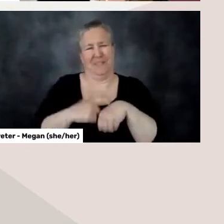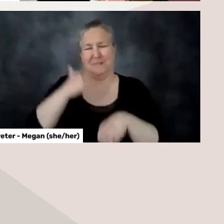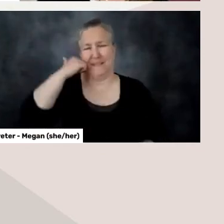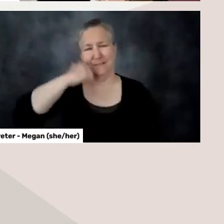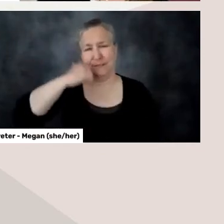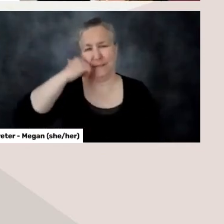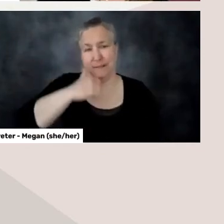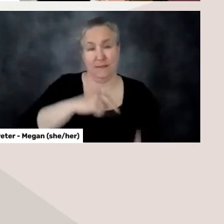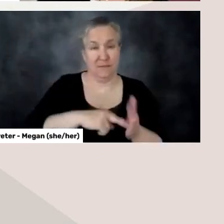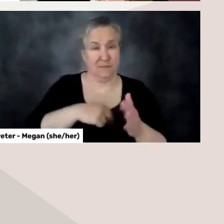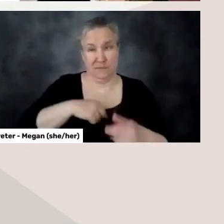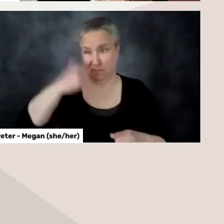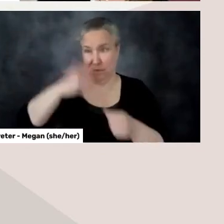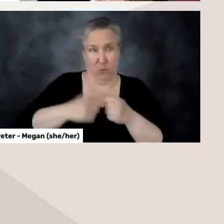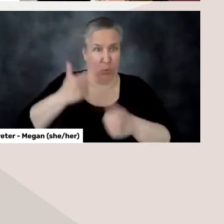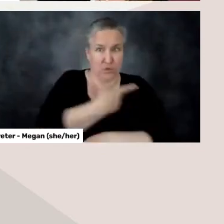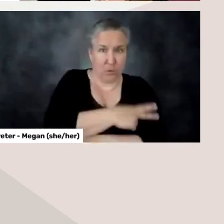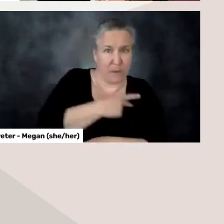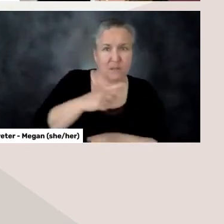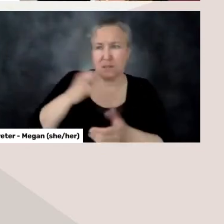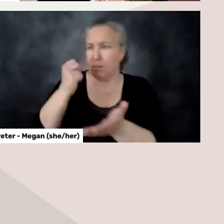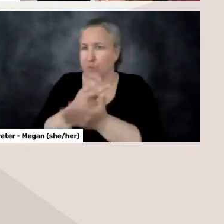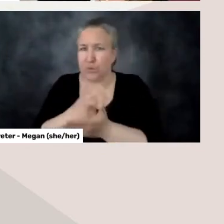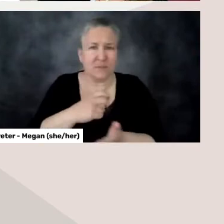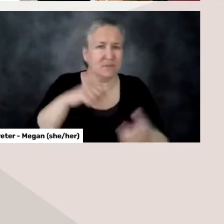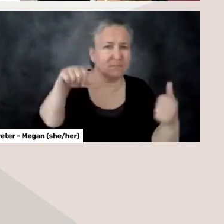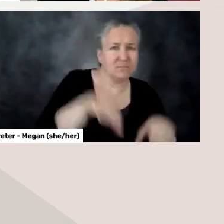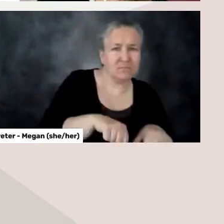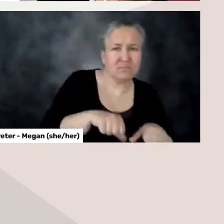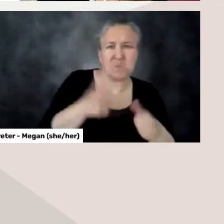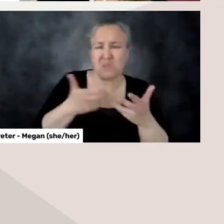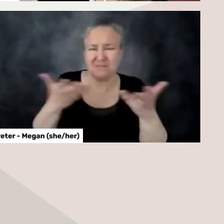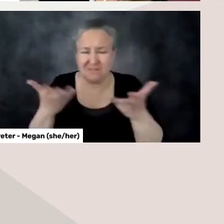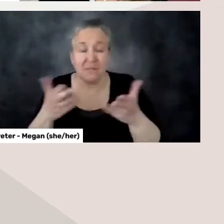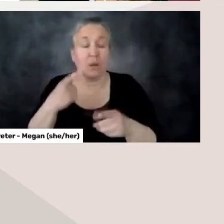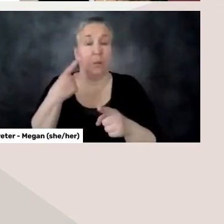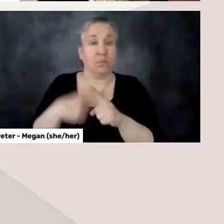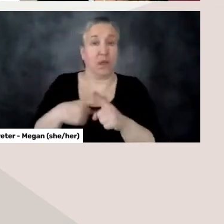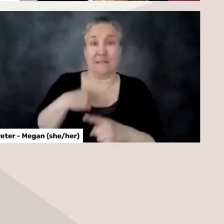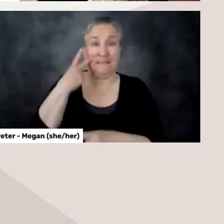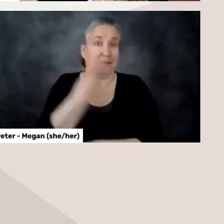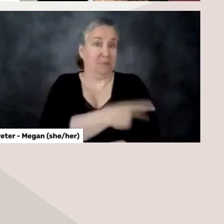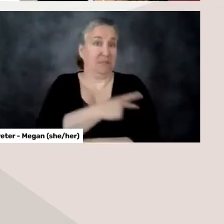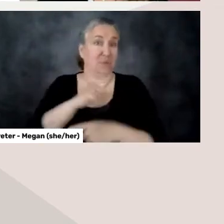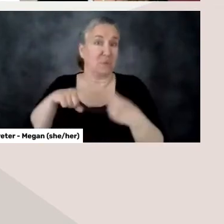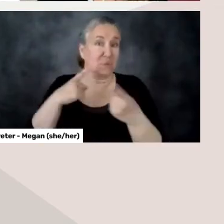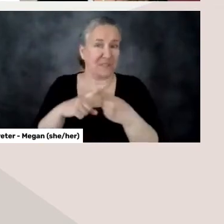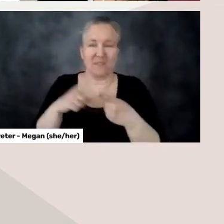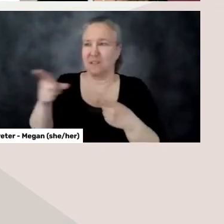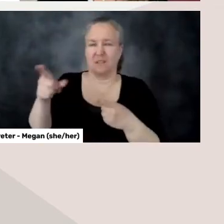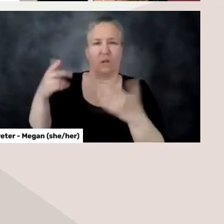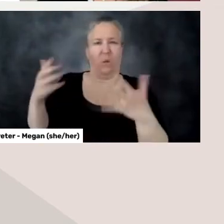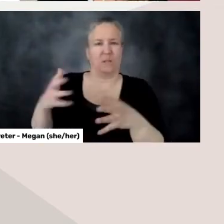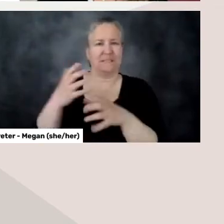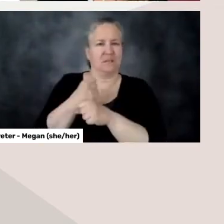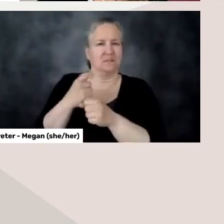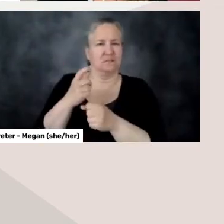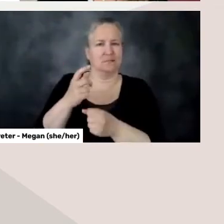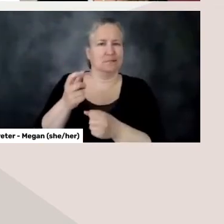can't remember in what patient what was approved. And secondly, I don't typically see the patient until they're already receiving their